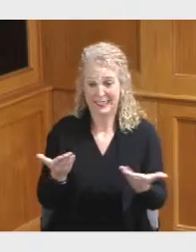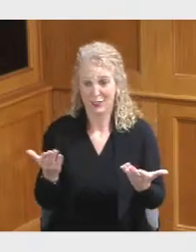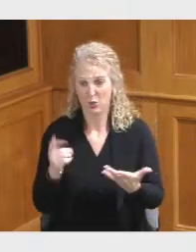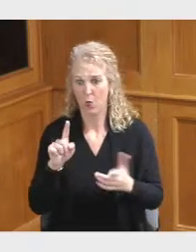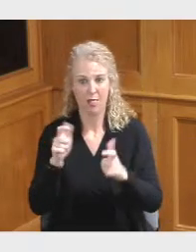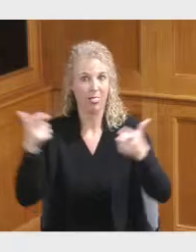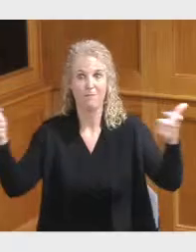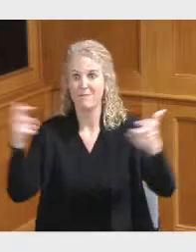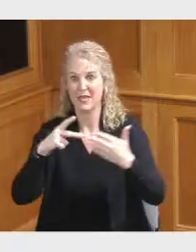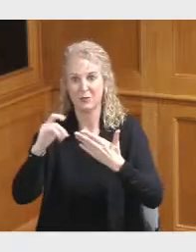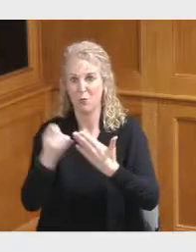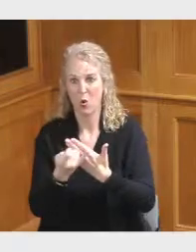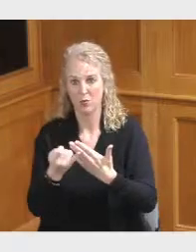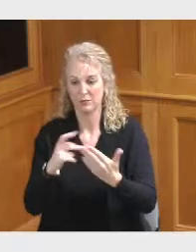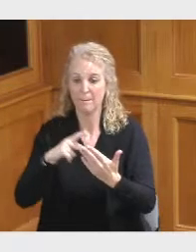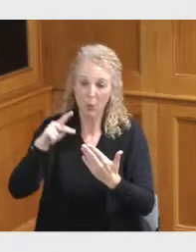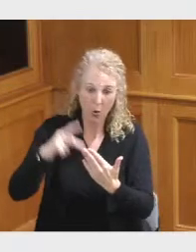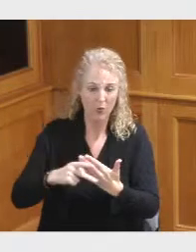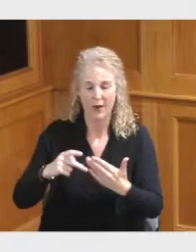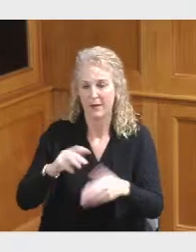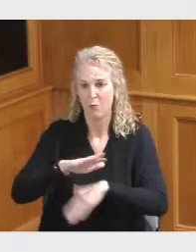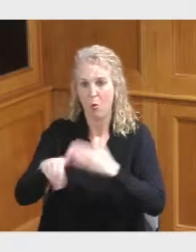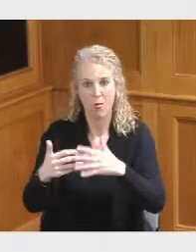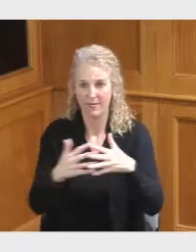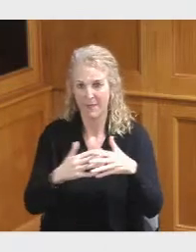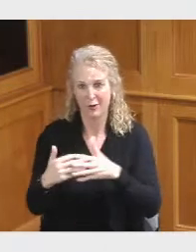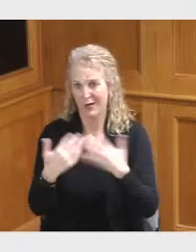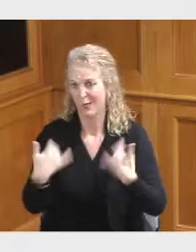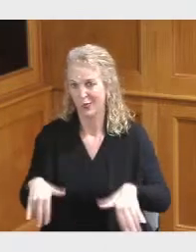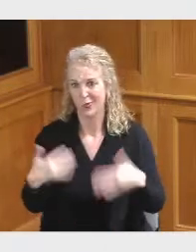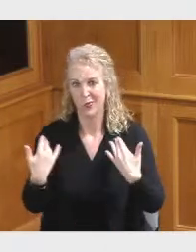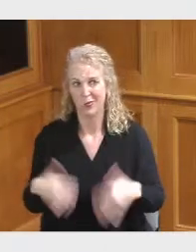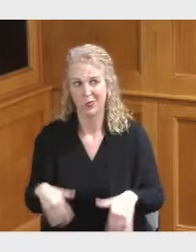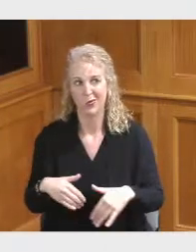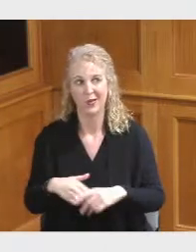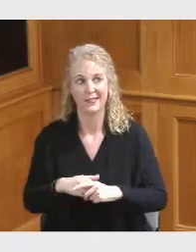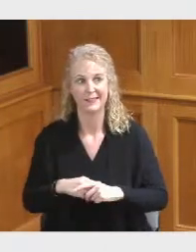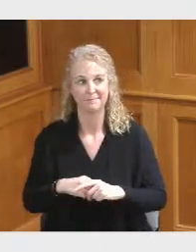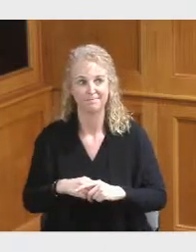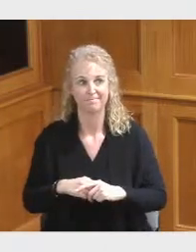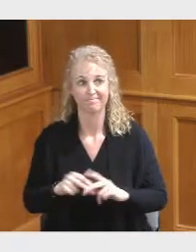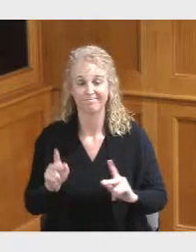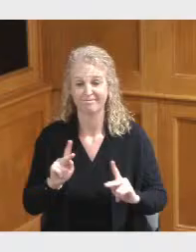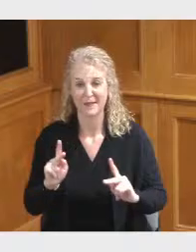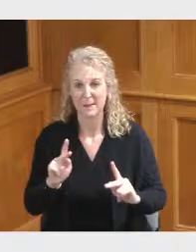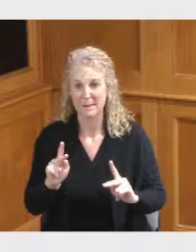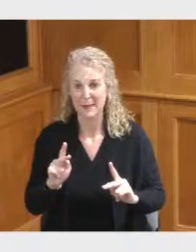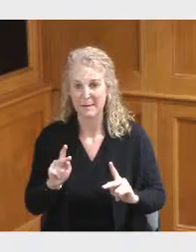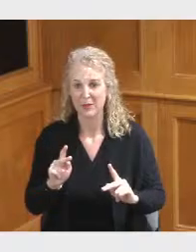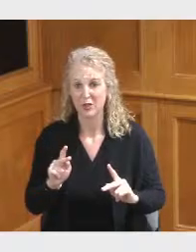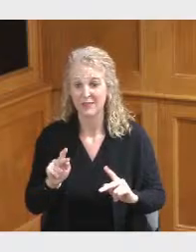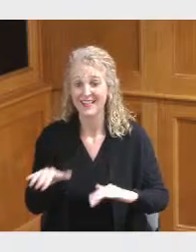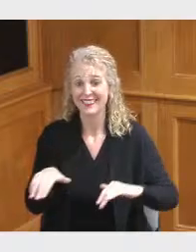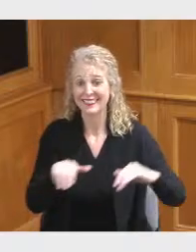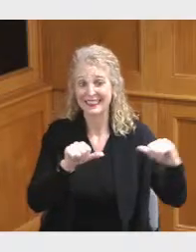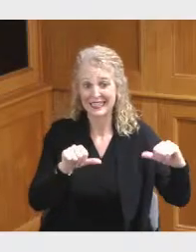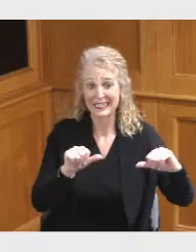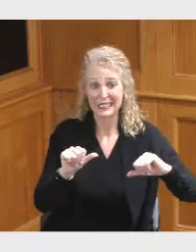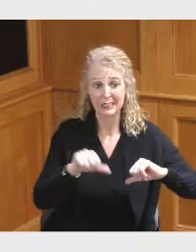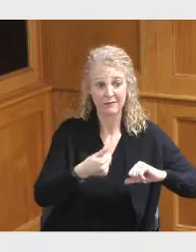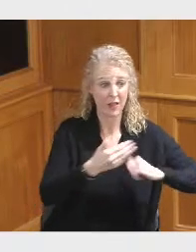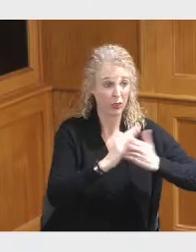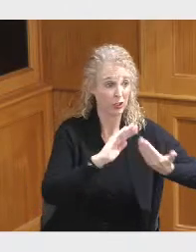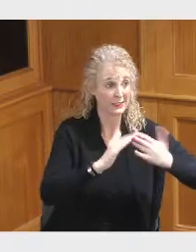programs, it does help us to have that. We have a program here that people do not need to leave Cincinnati in order to